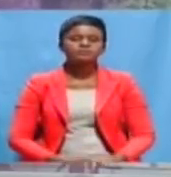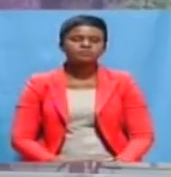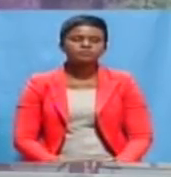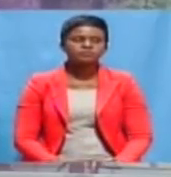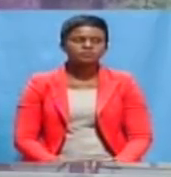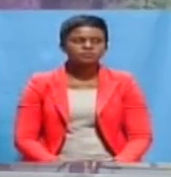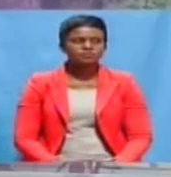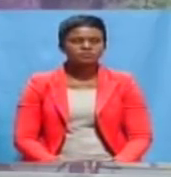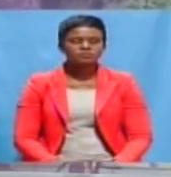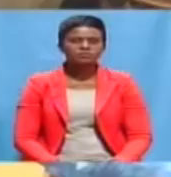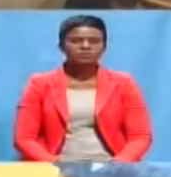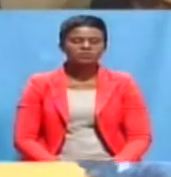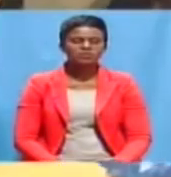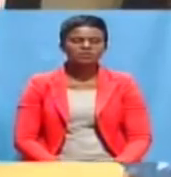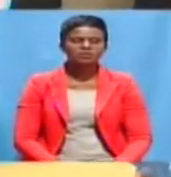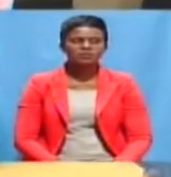Thank you, people coming.